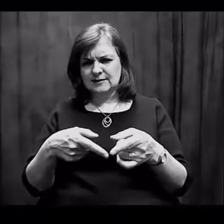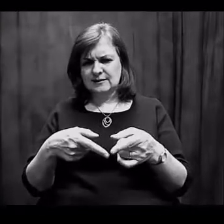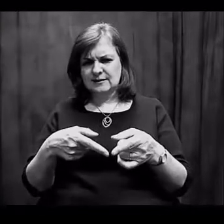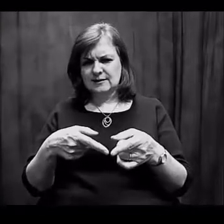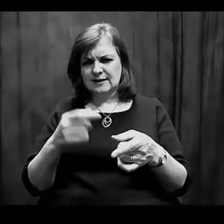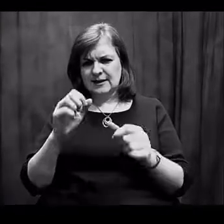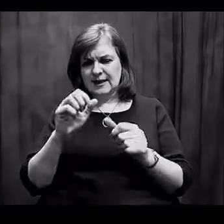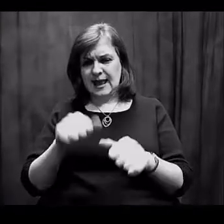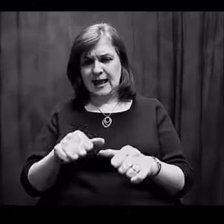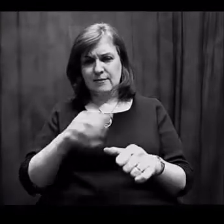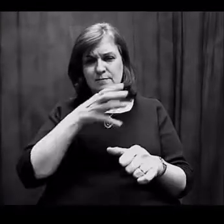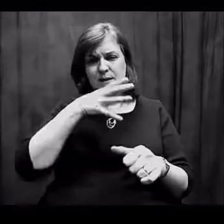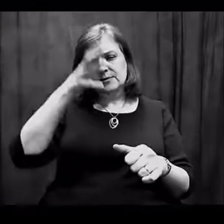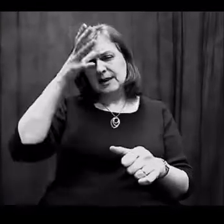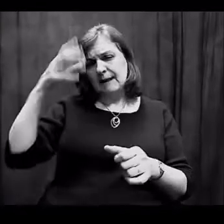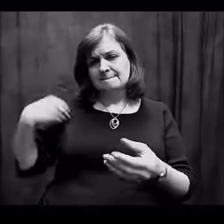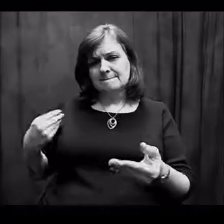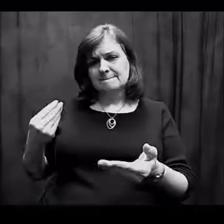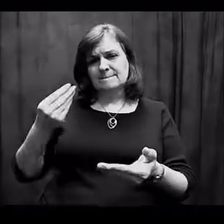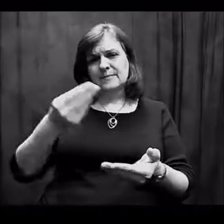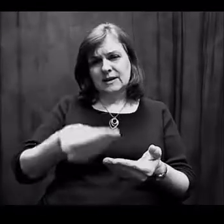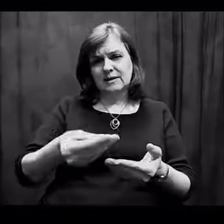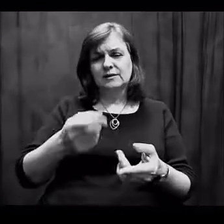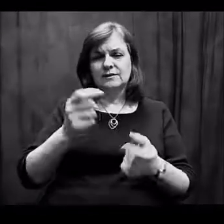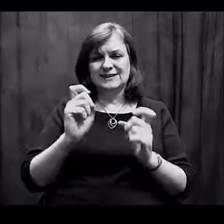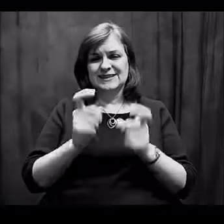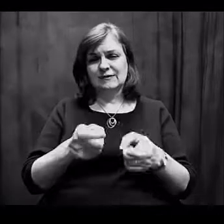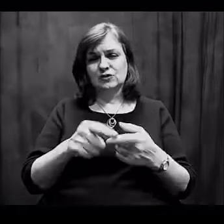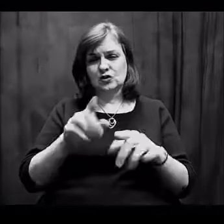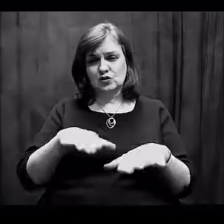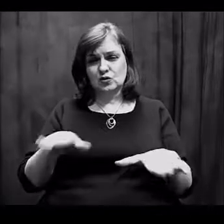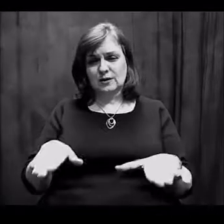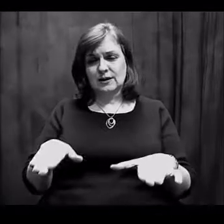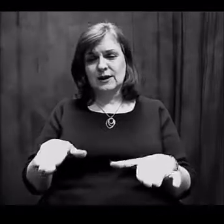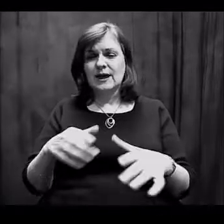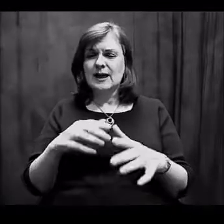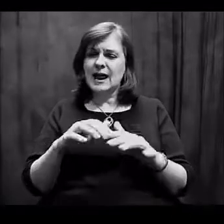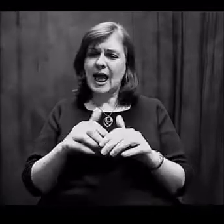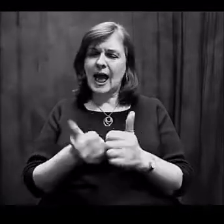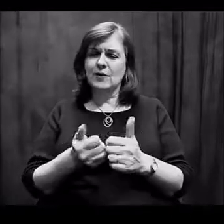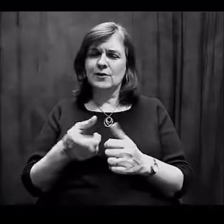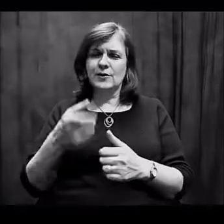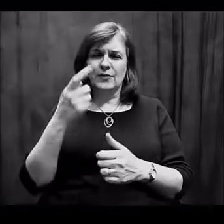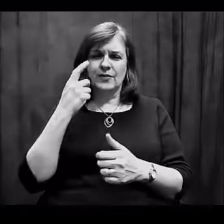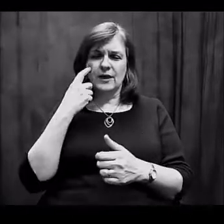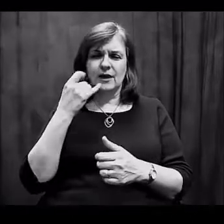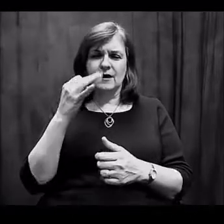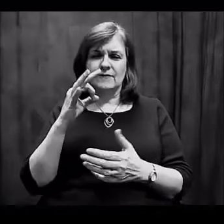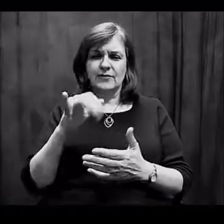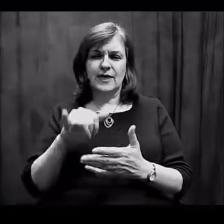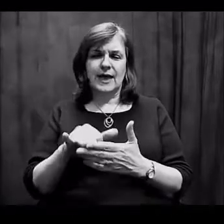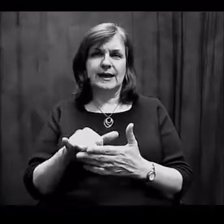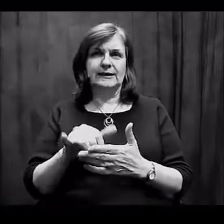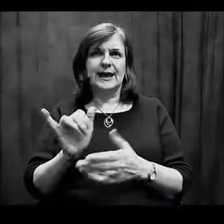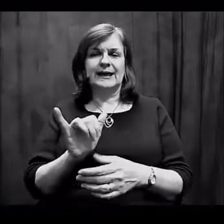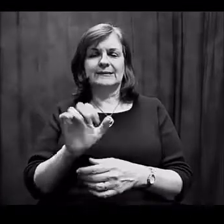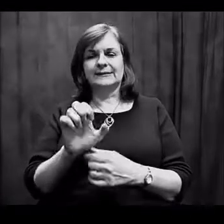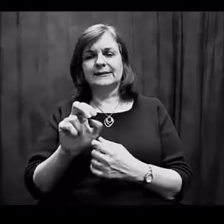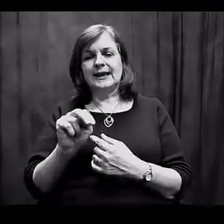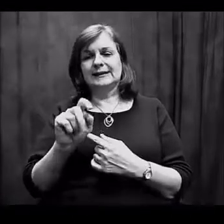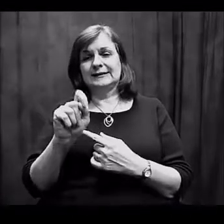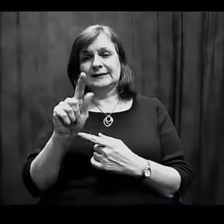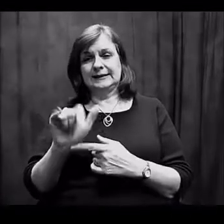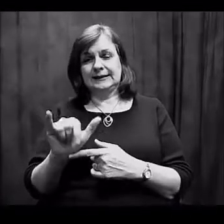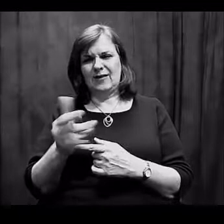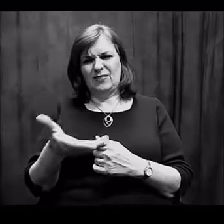that are inherited, that they're passing on, and how can you think about them